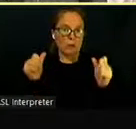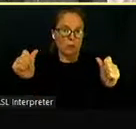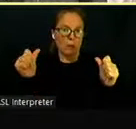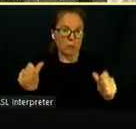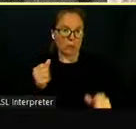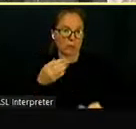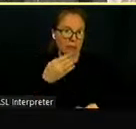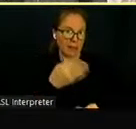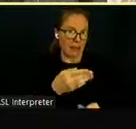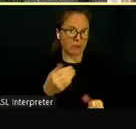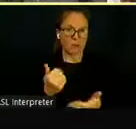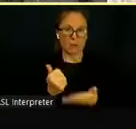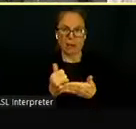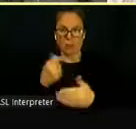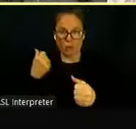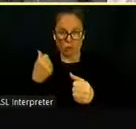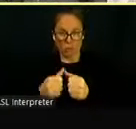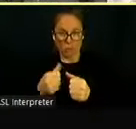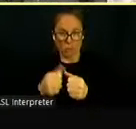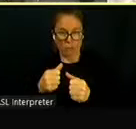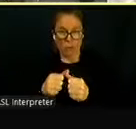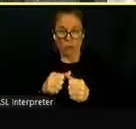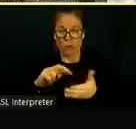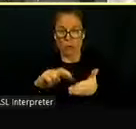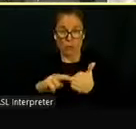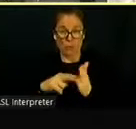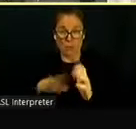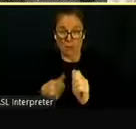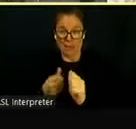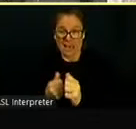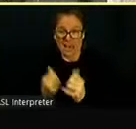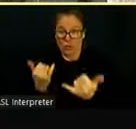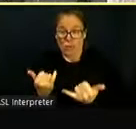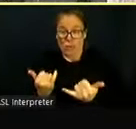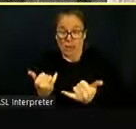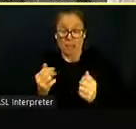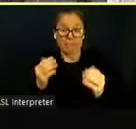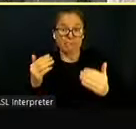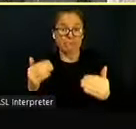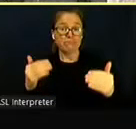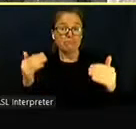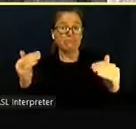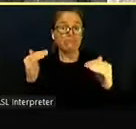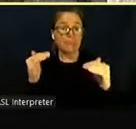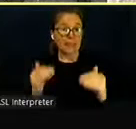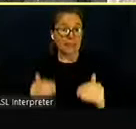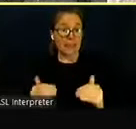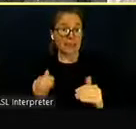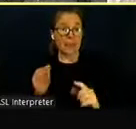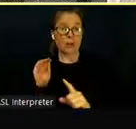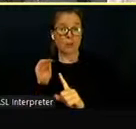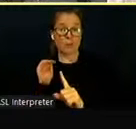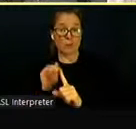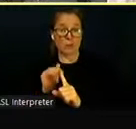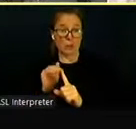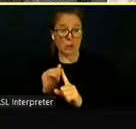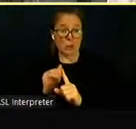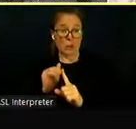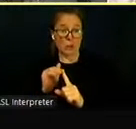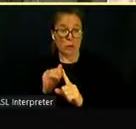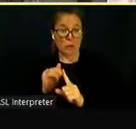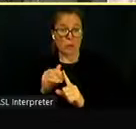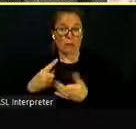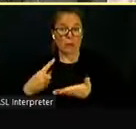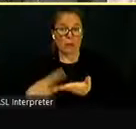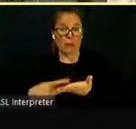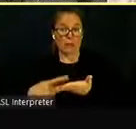remember the purpose of tonight. And then the next slide, Chuck, if you would, just a reminder about the